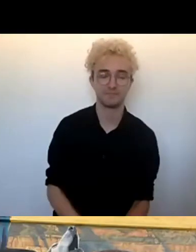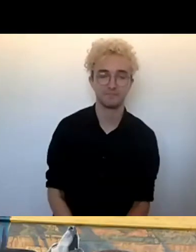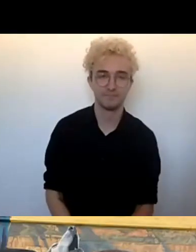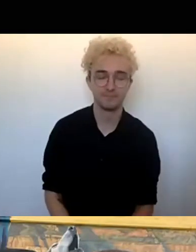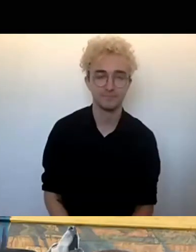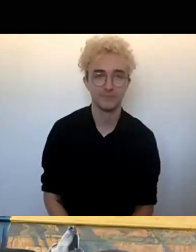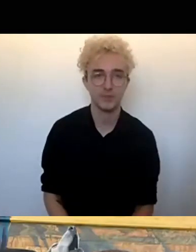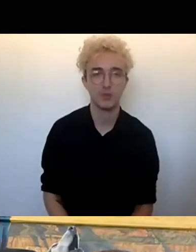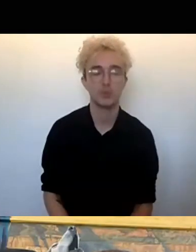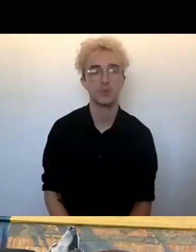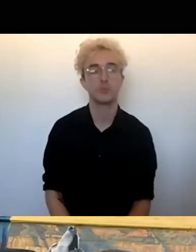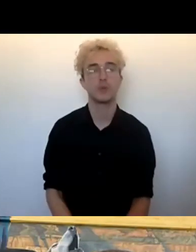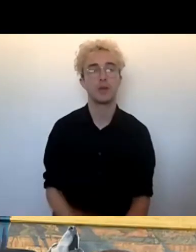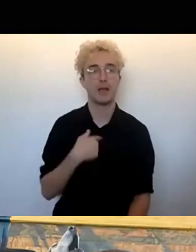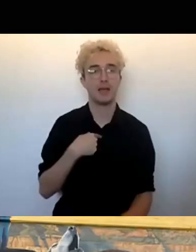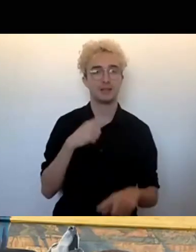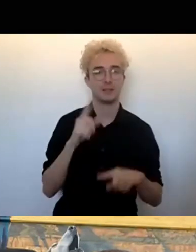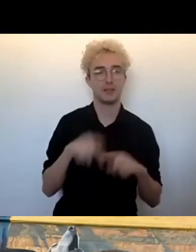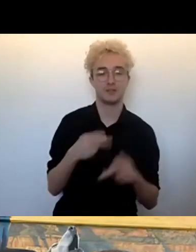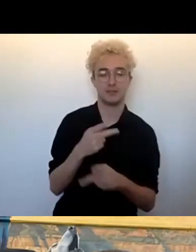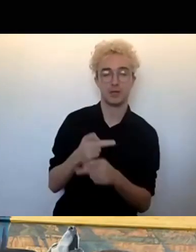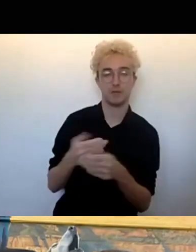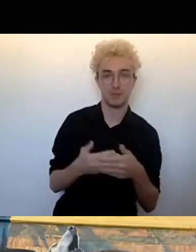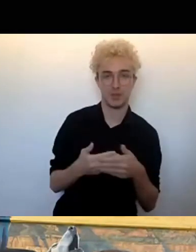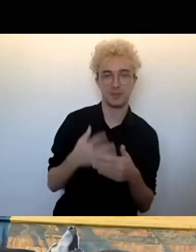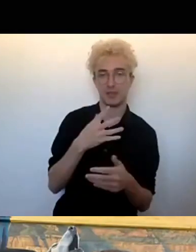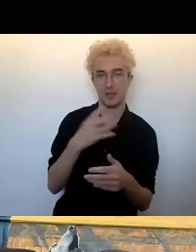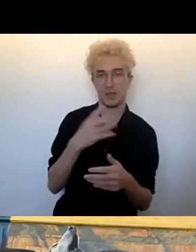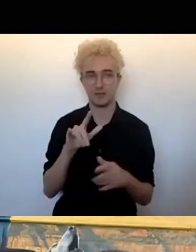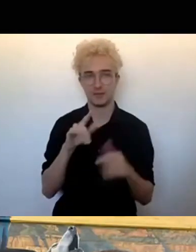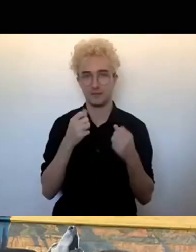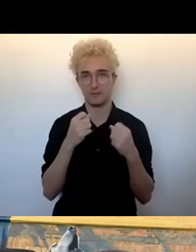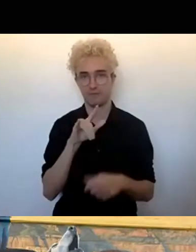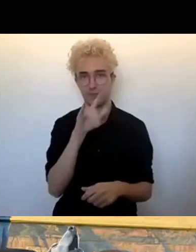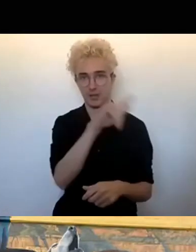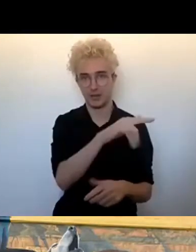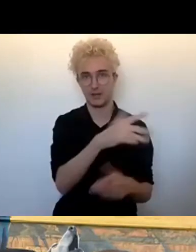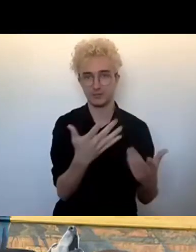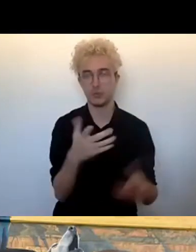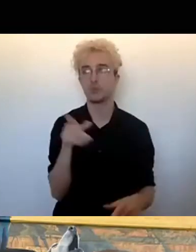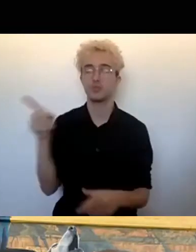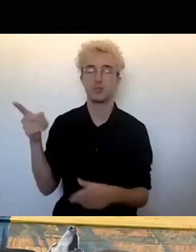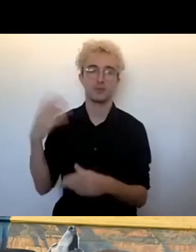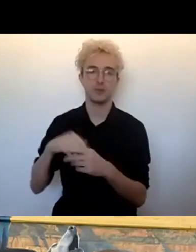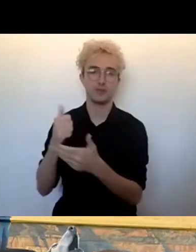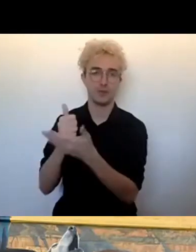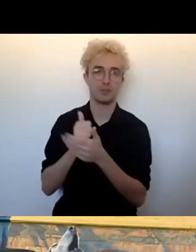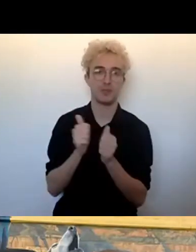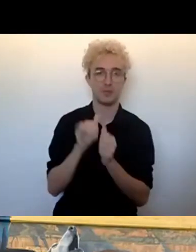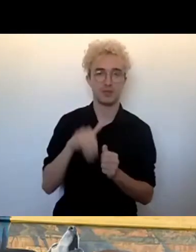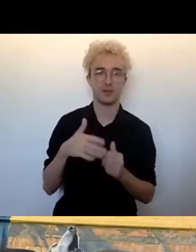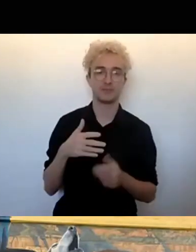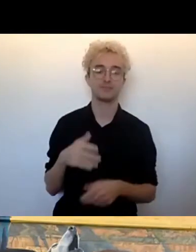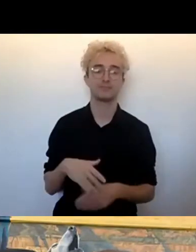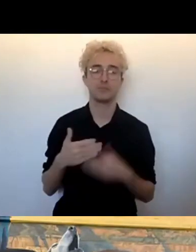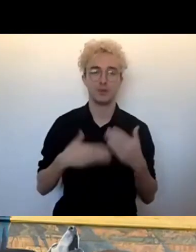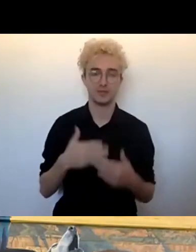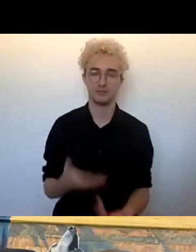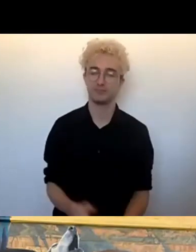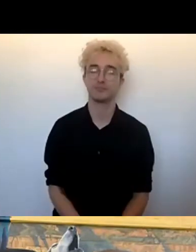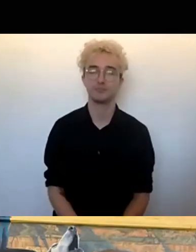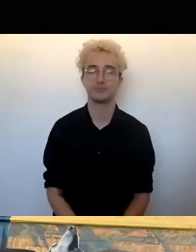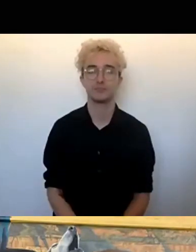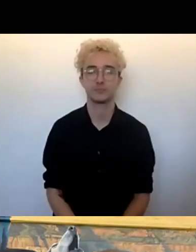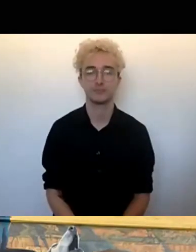an integral part of that transfer, because it was a pretty long transfer. Yeah, I bet. I bet. Well, that just